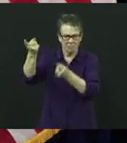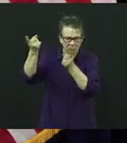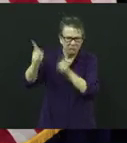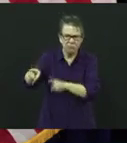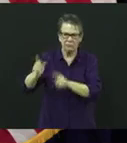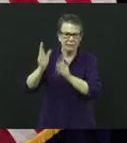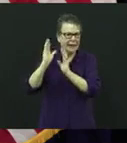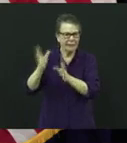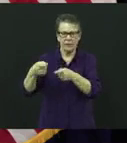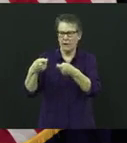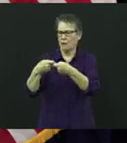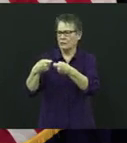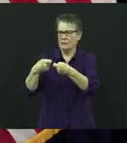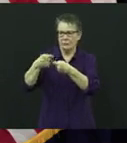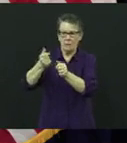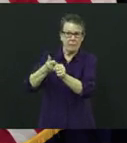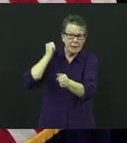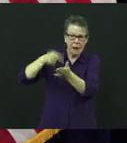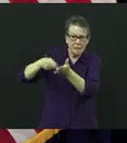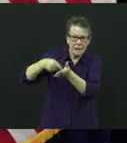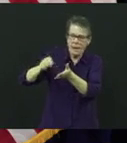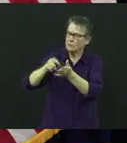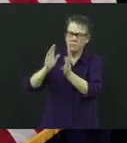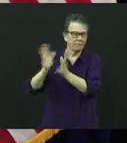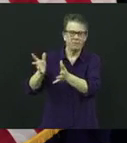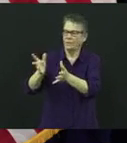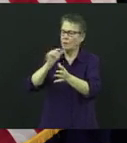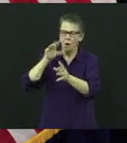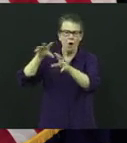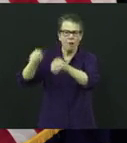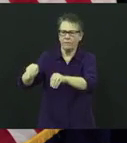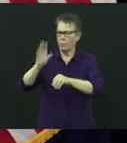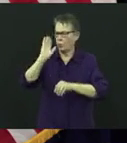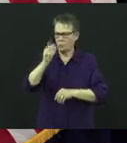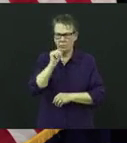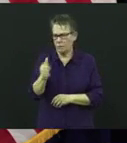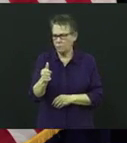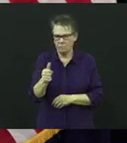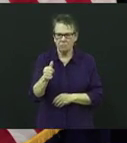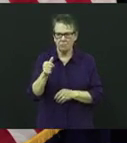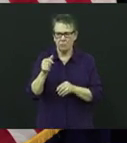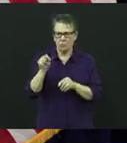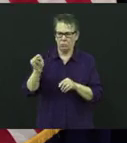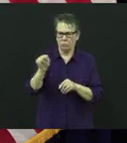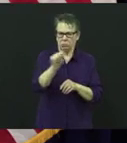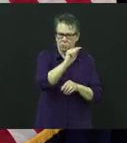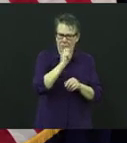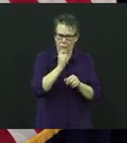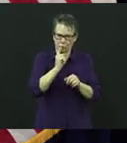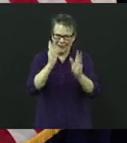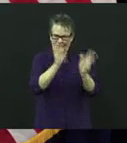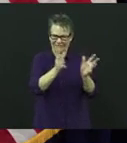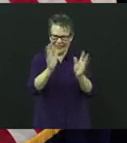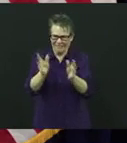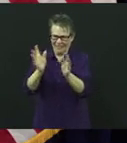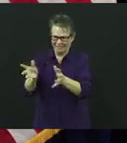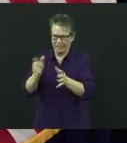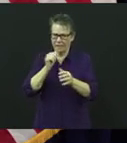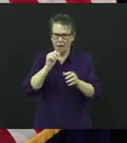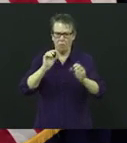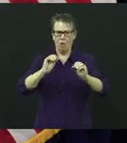want to be perfectly clear to these utilities. If you do not voluntarily suspend shutoffs, I will order you